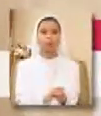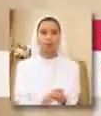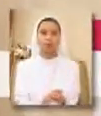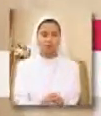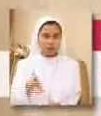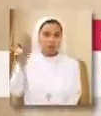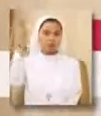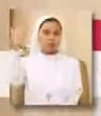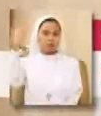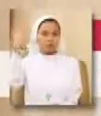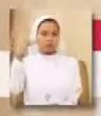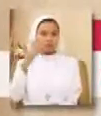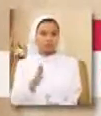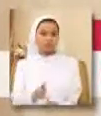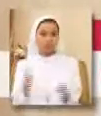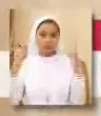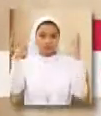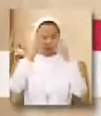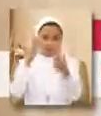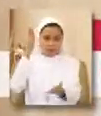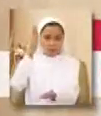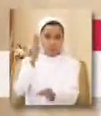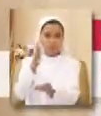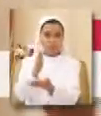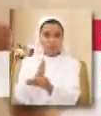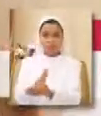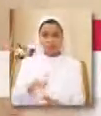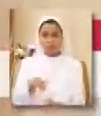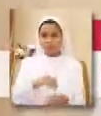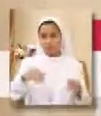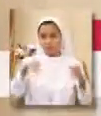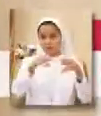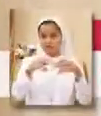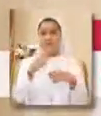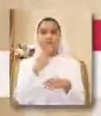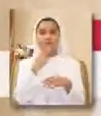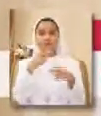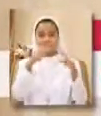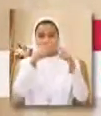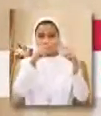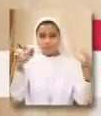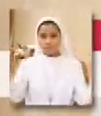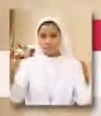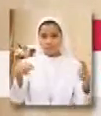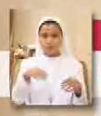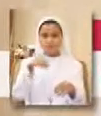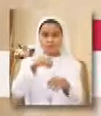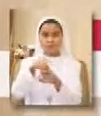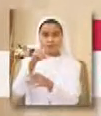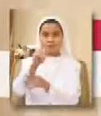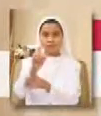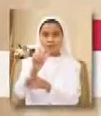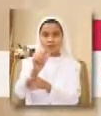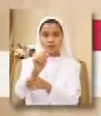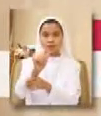in a Bahay Kubo. Yeah, you know, in Dayangdam. In Dayangdam. It's now renovated.